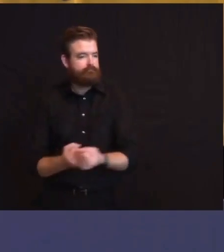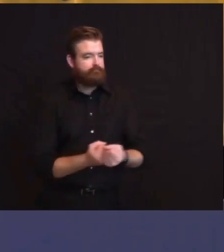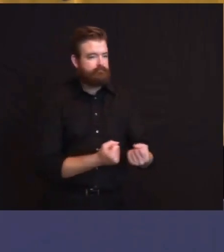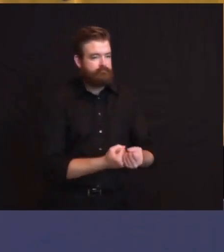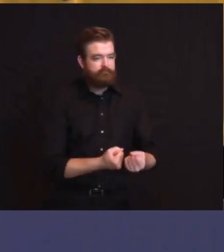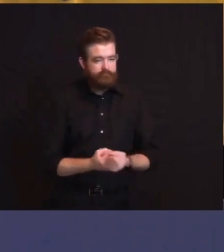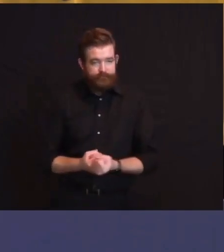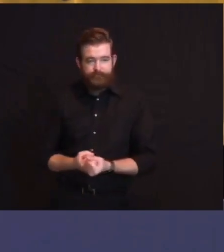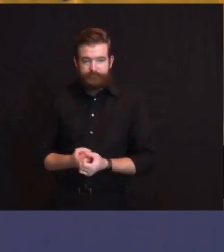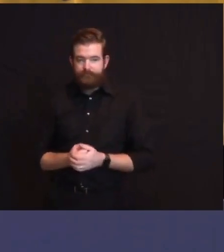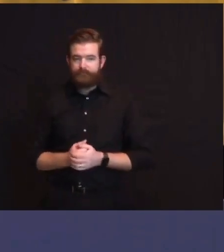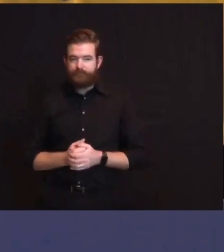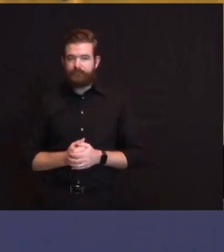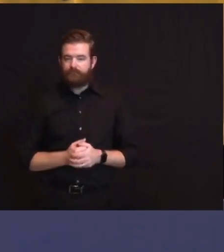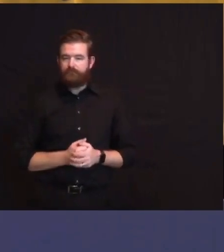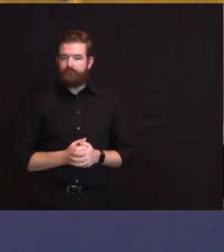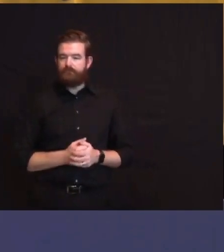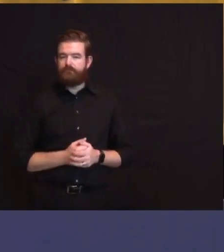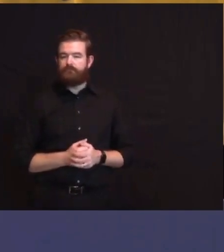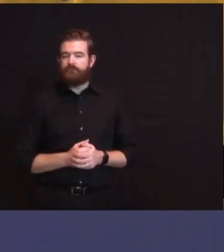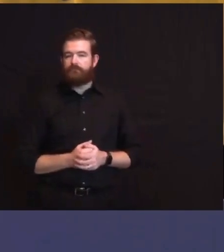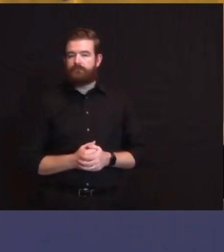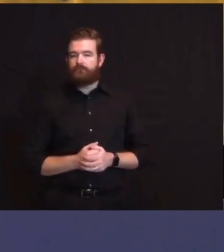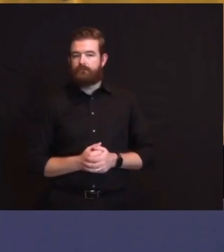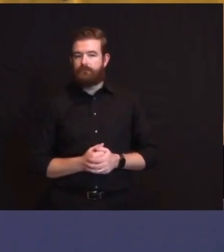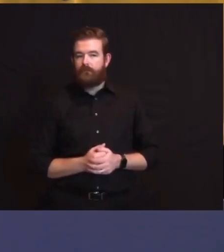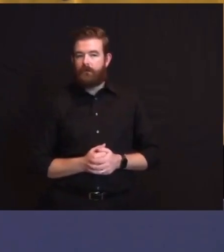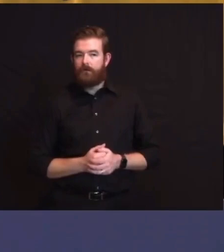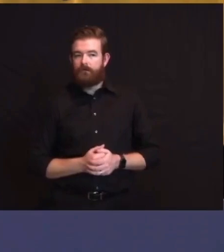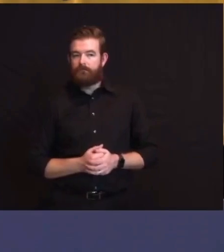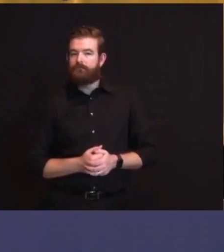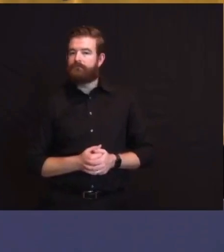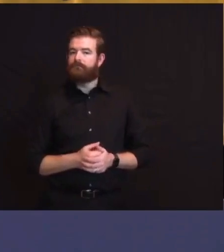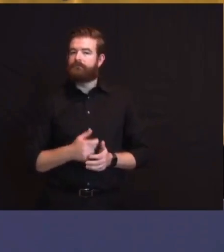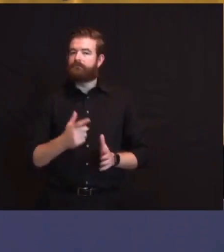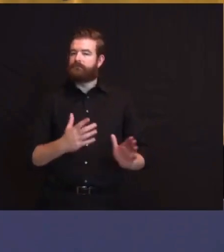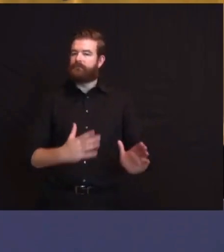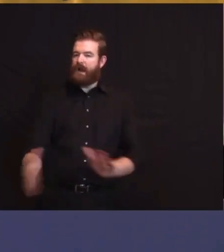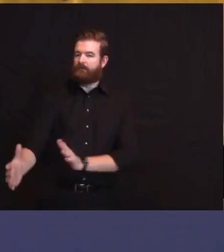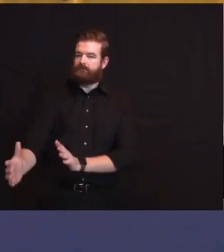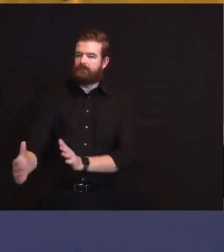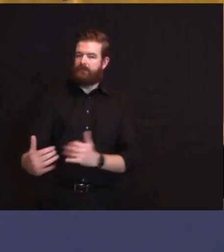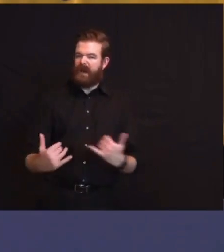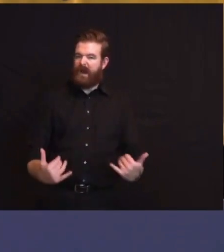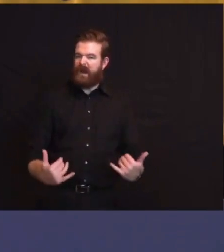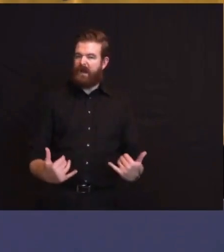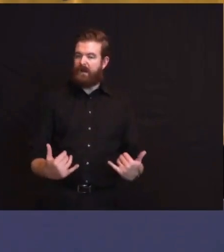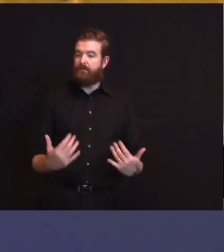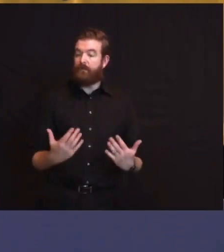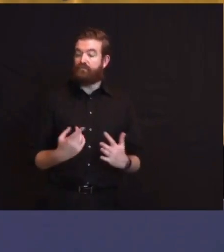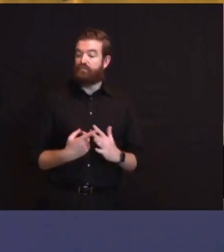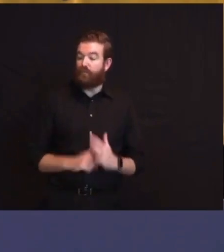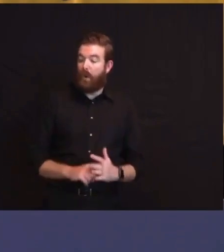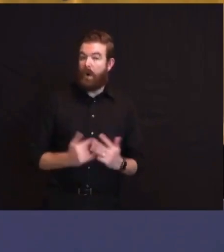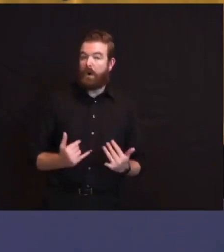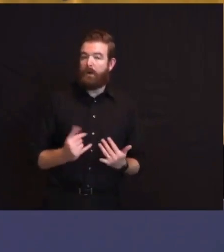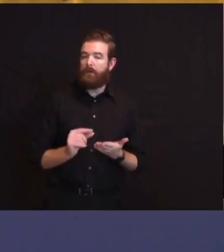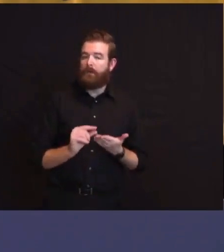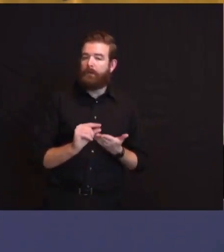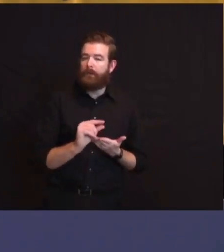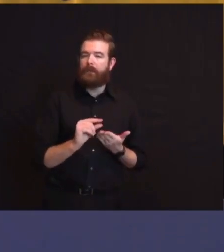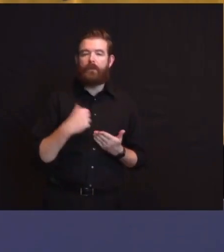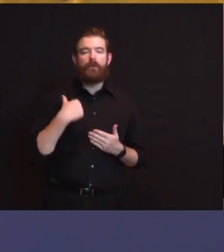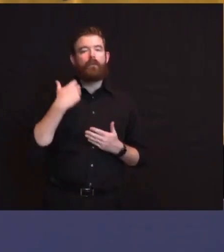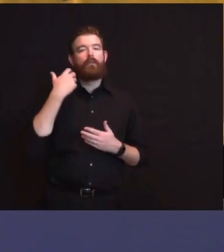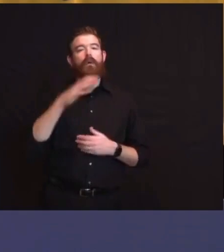remarks. Folks, get a plan organized, even if it's a small chunk, so that you don't face a tidal wave